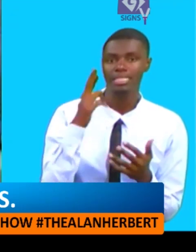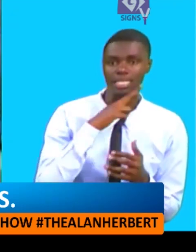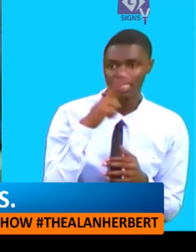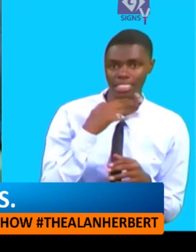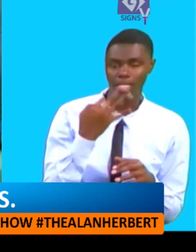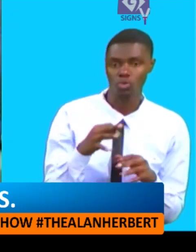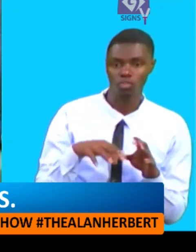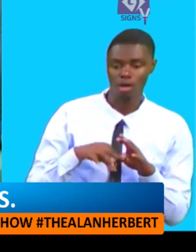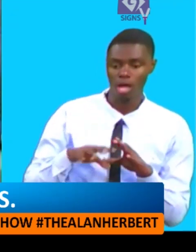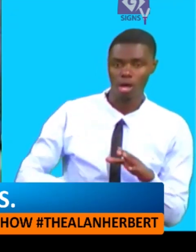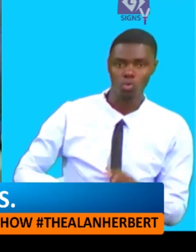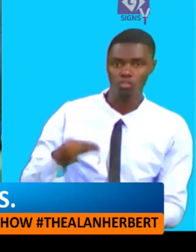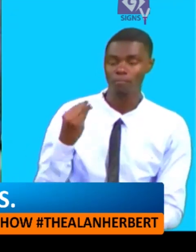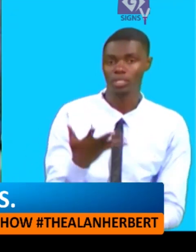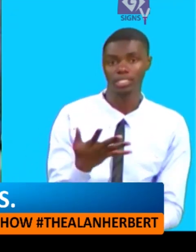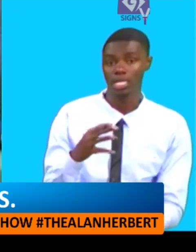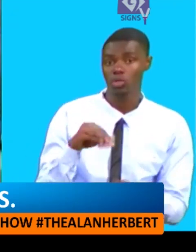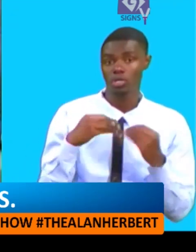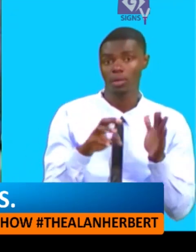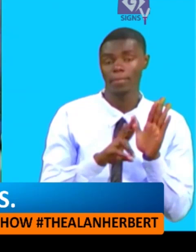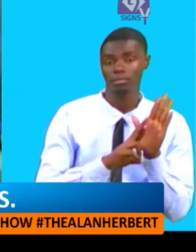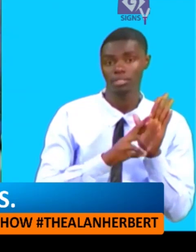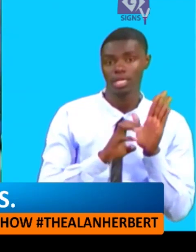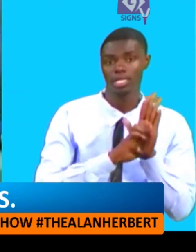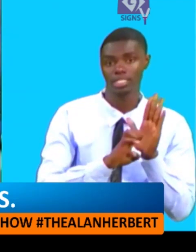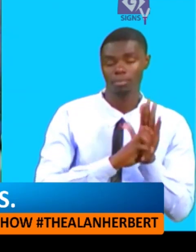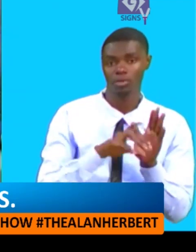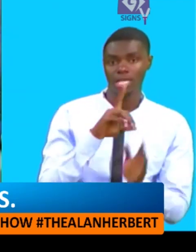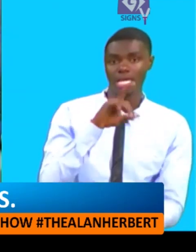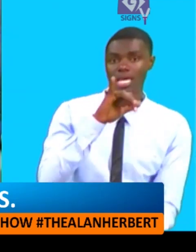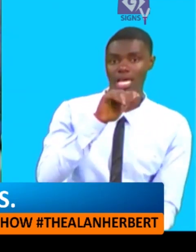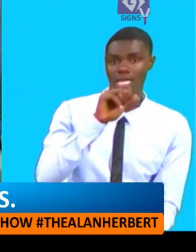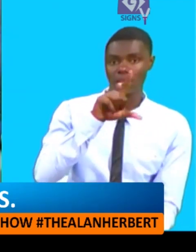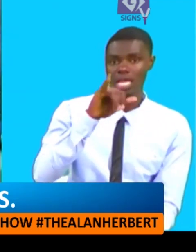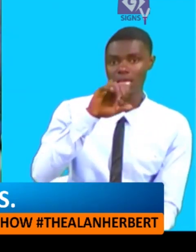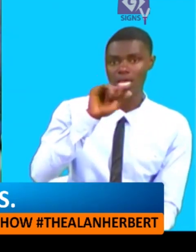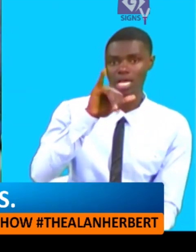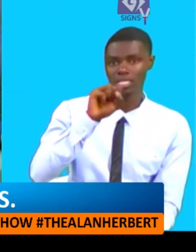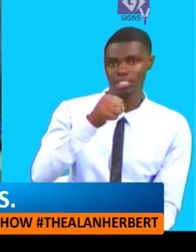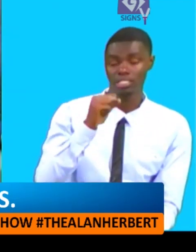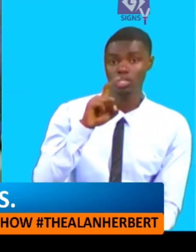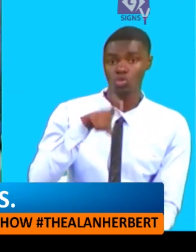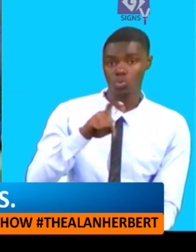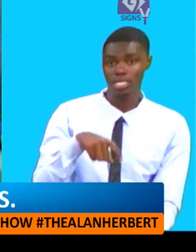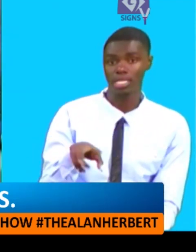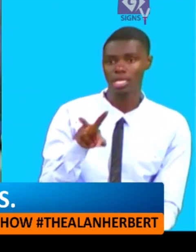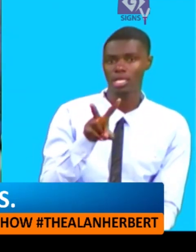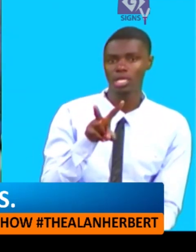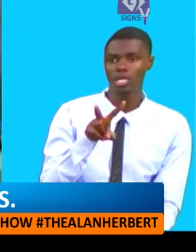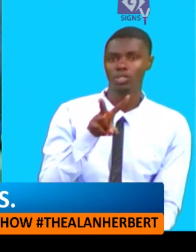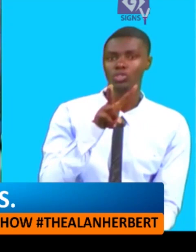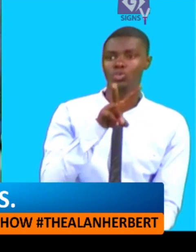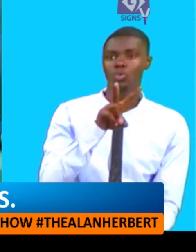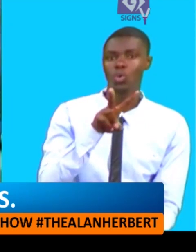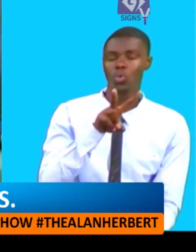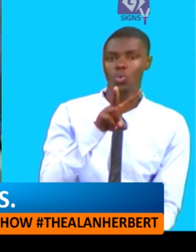of out of pocket. And I'll give a good example, like for dialysis. You need around majority of